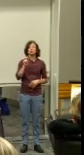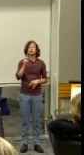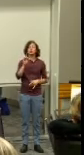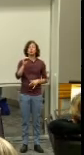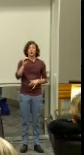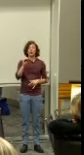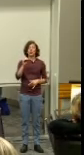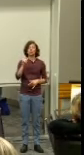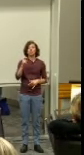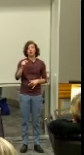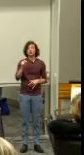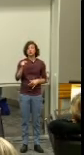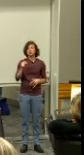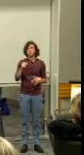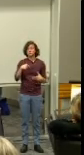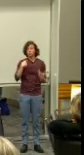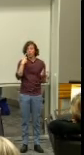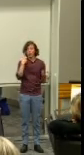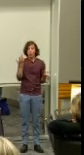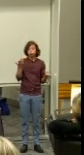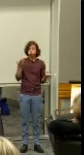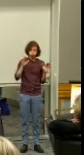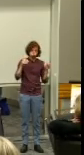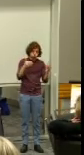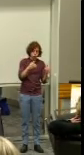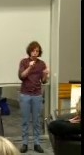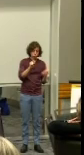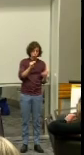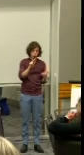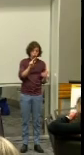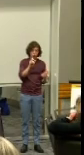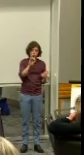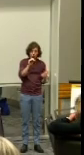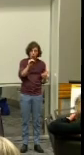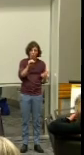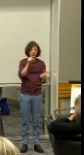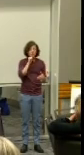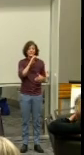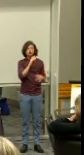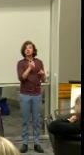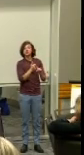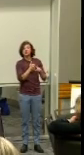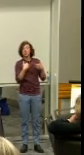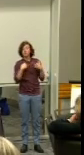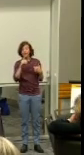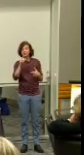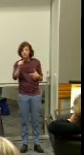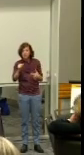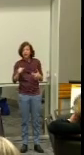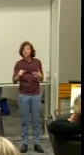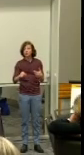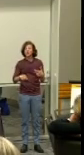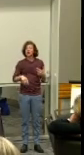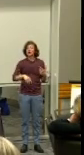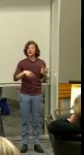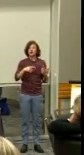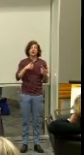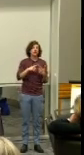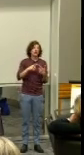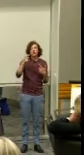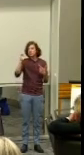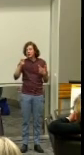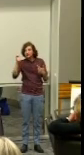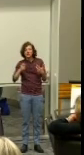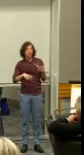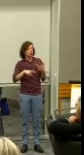sort of thought, that's where we'll focus. So for those seniors living with disabilities, ULSA, if we're thinking about subsidies and looking at how we